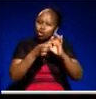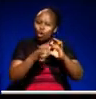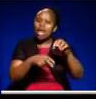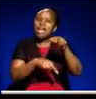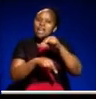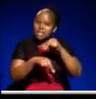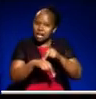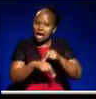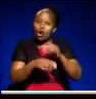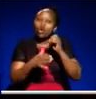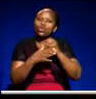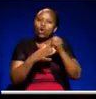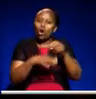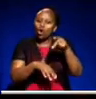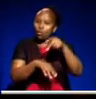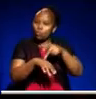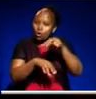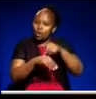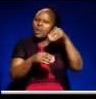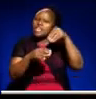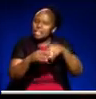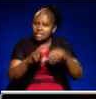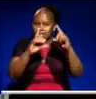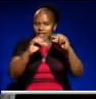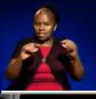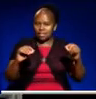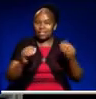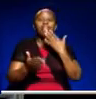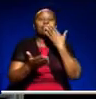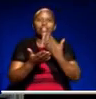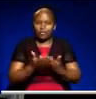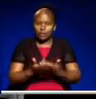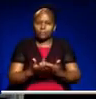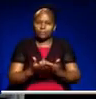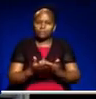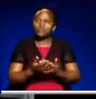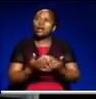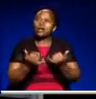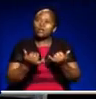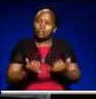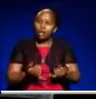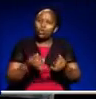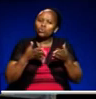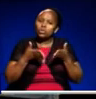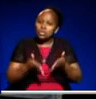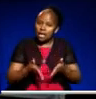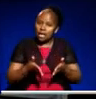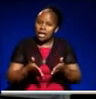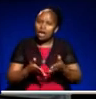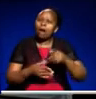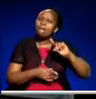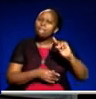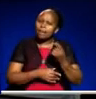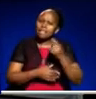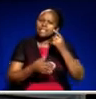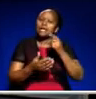or pronouns in a sentence. Thank you, Lana, for that. So, today, our first